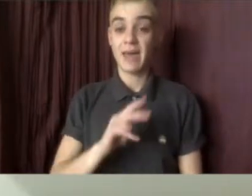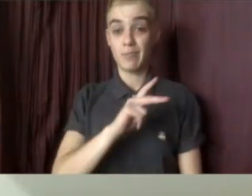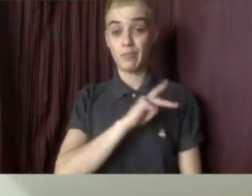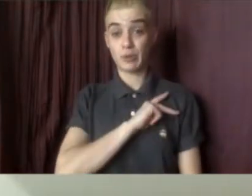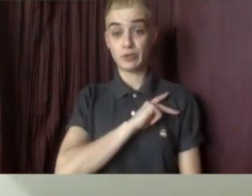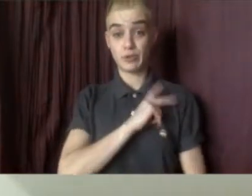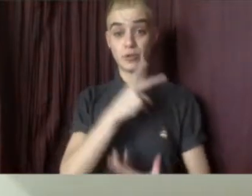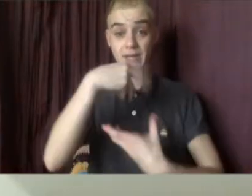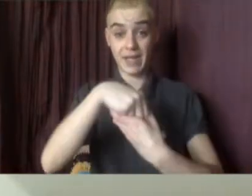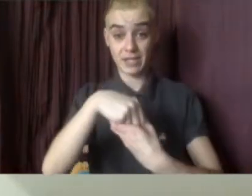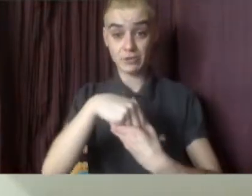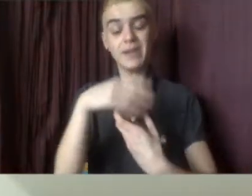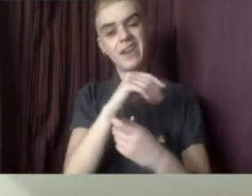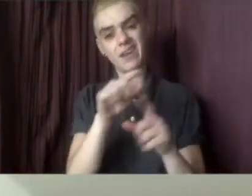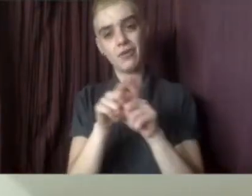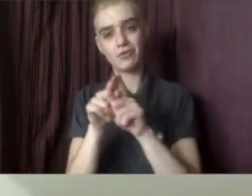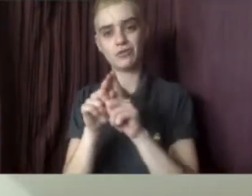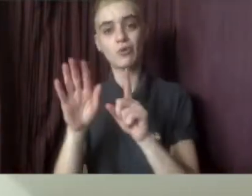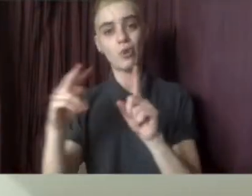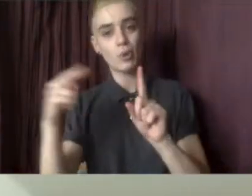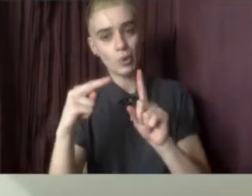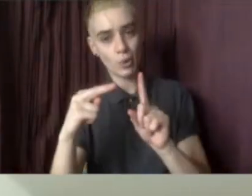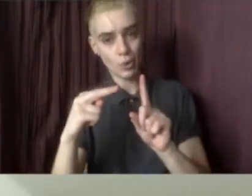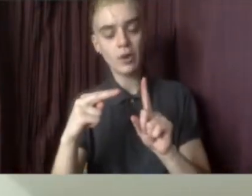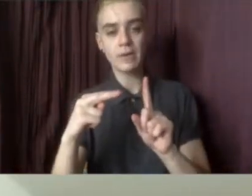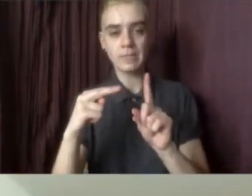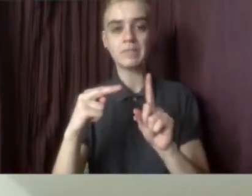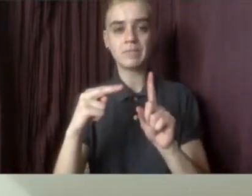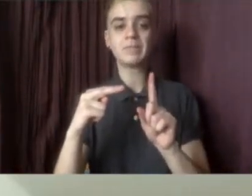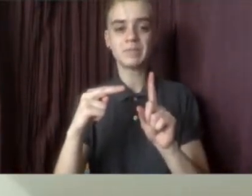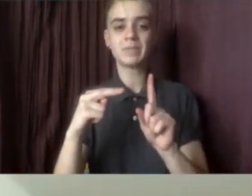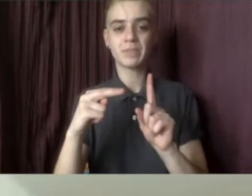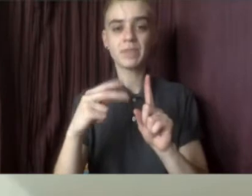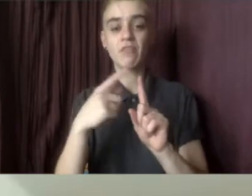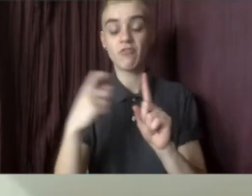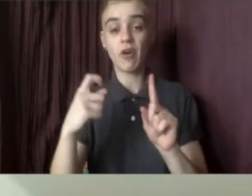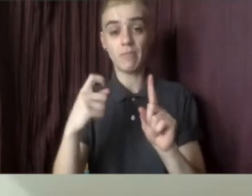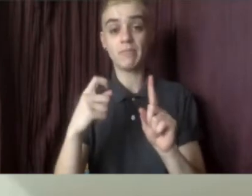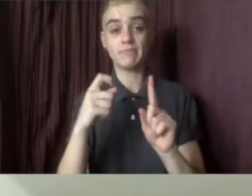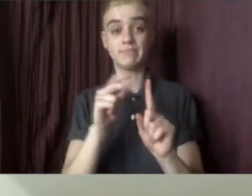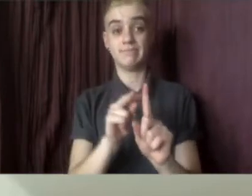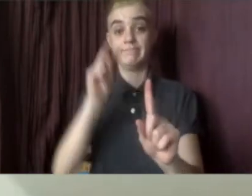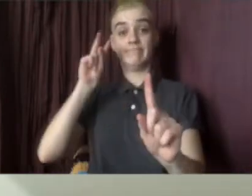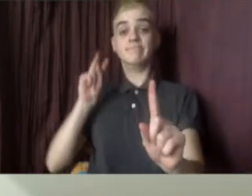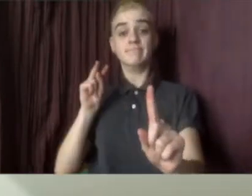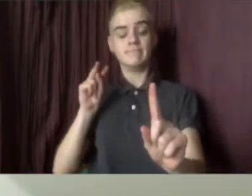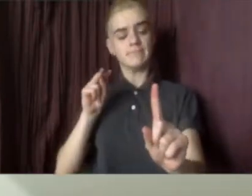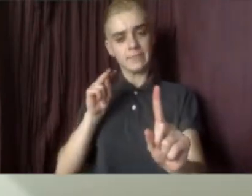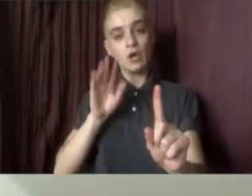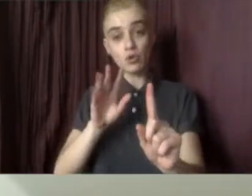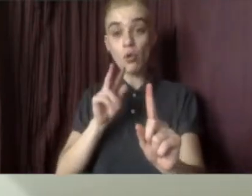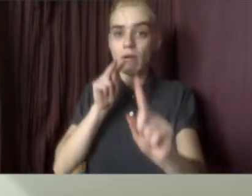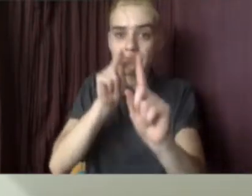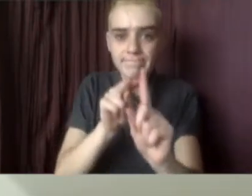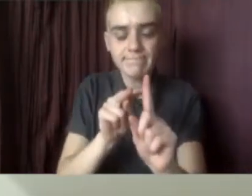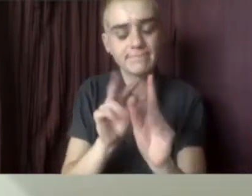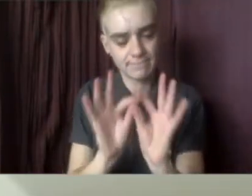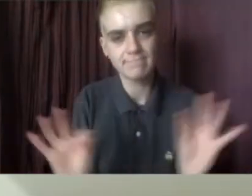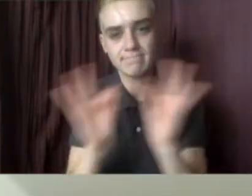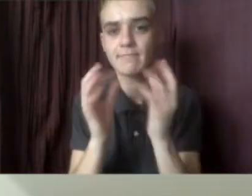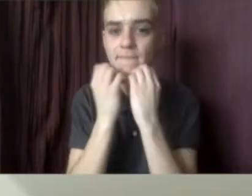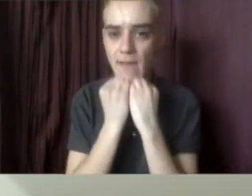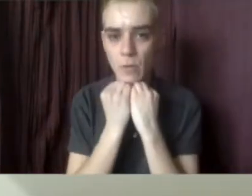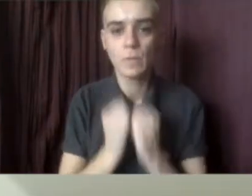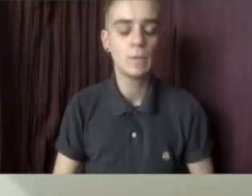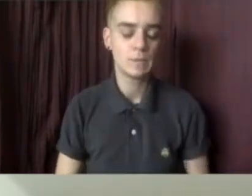and you work on expanding voting rights for the deaf community, for people with disabilities, a critical piece of, our